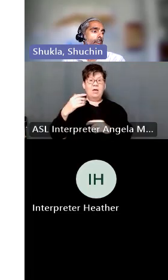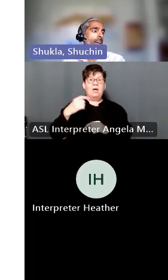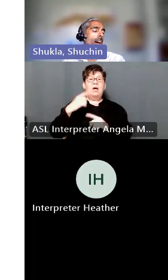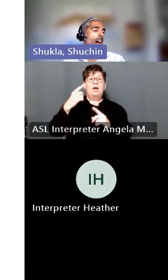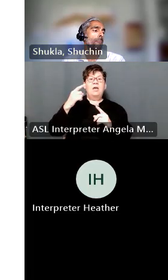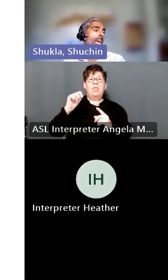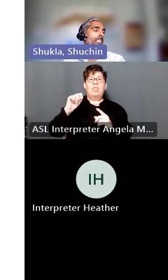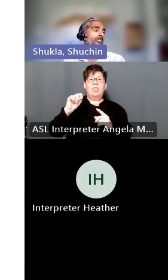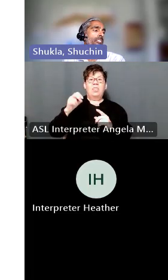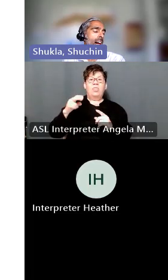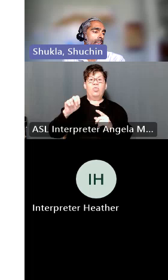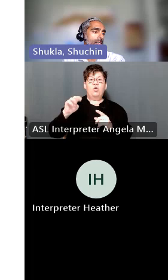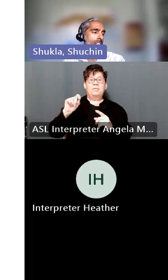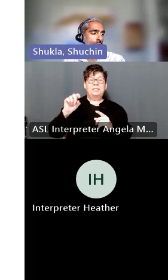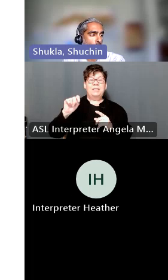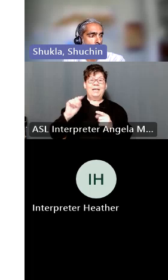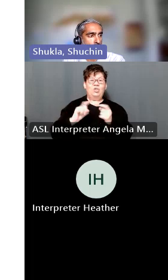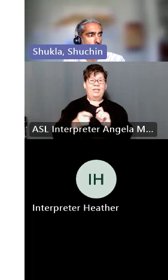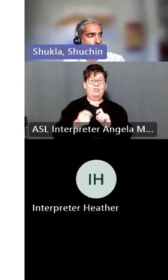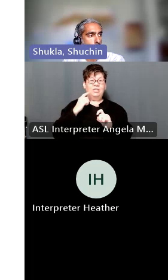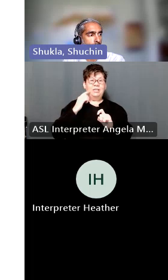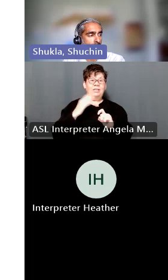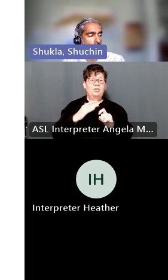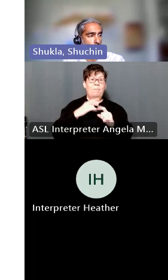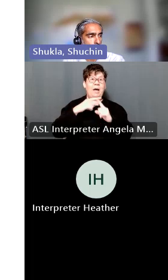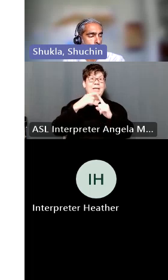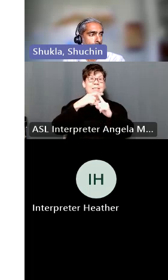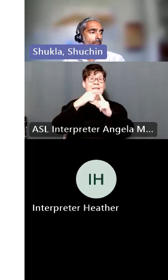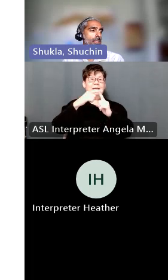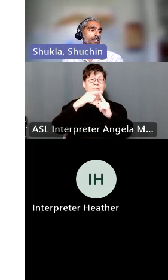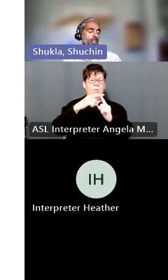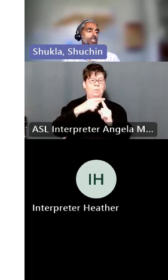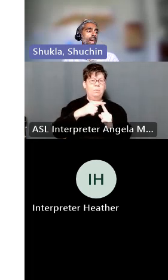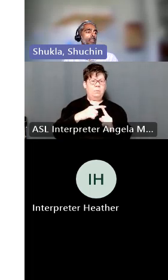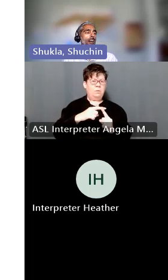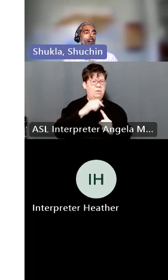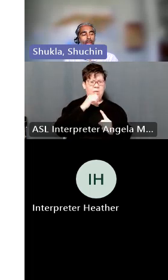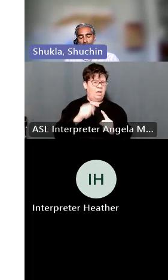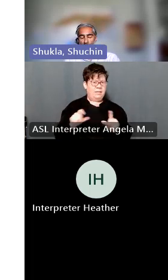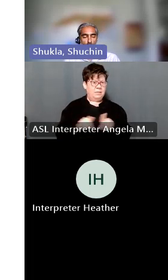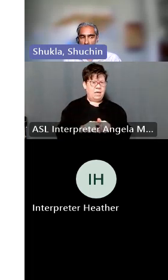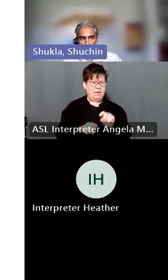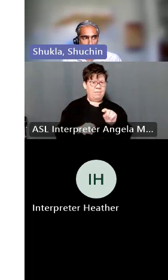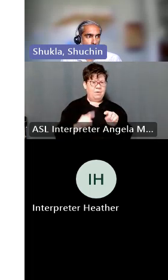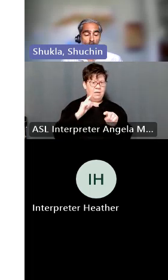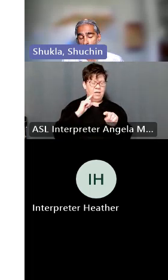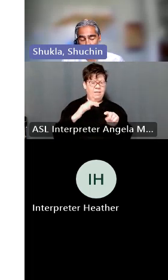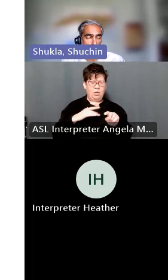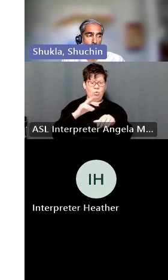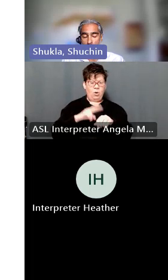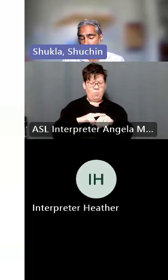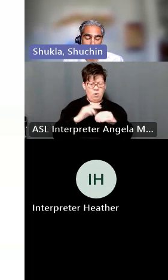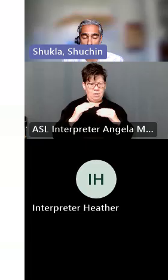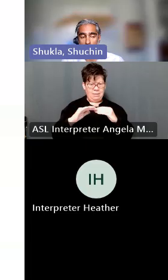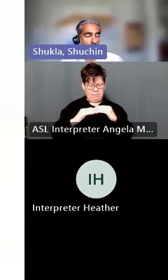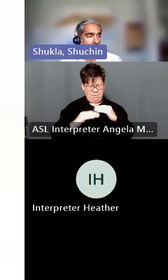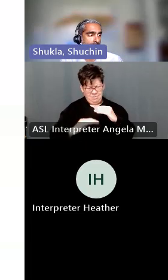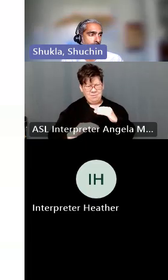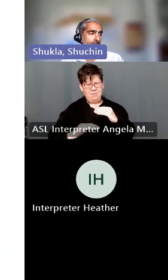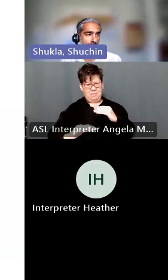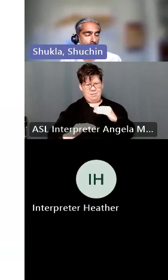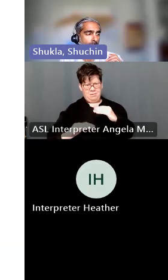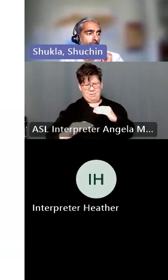high and the valleys or the troughs are lower than your normal, such that, and for those of you who drink coffee or use